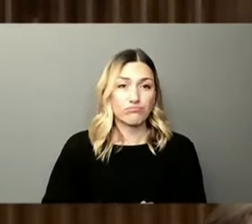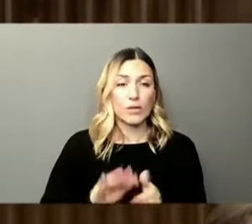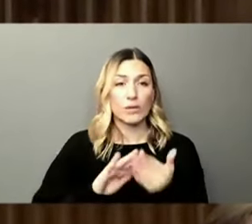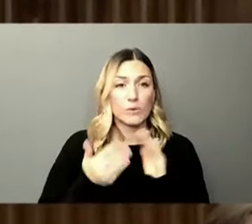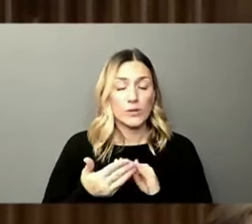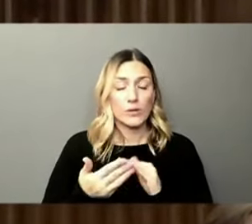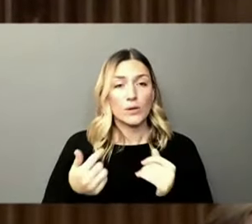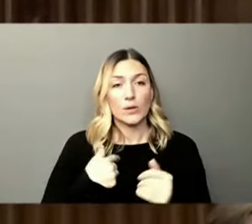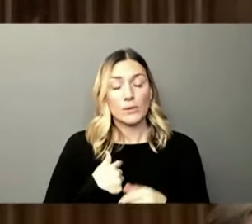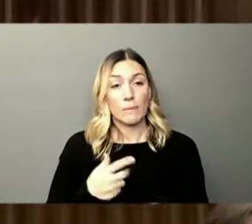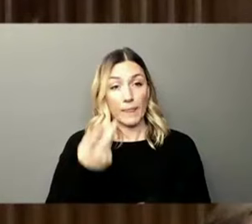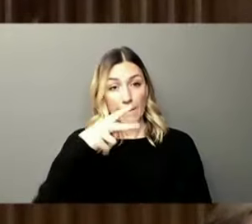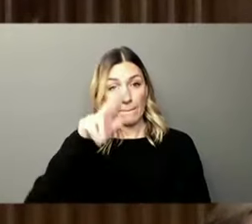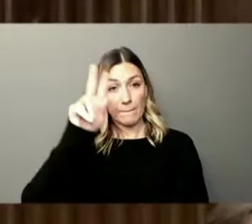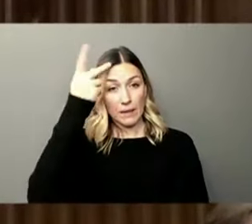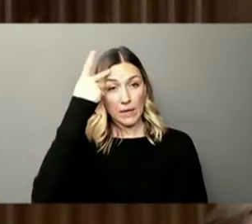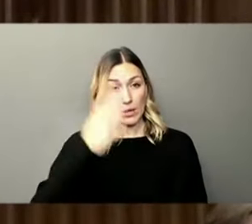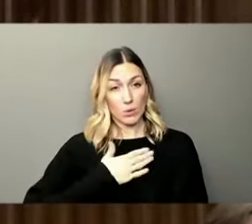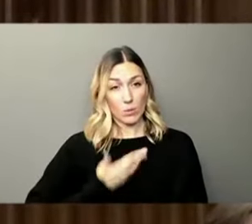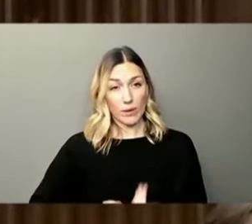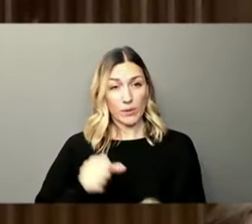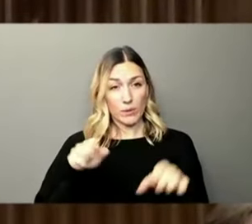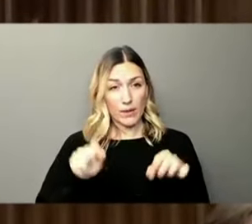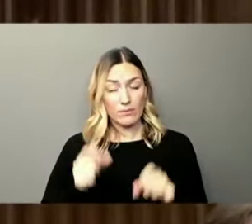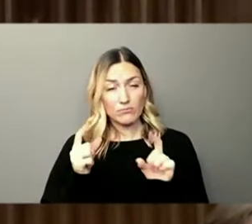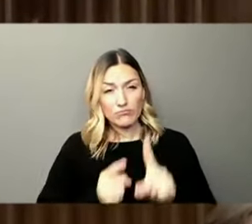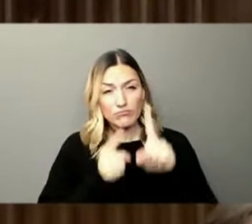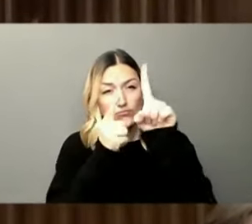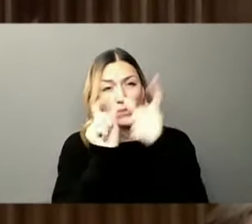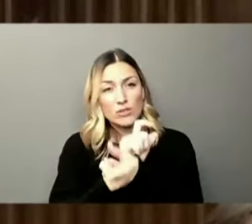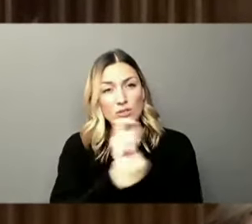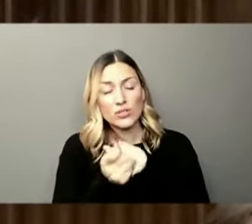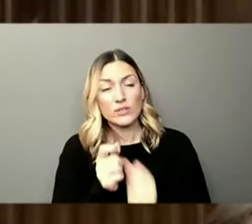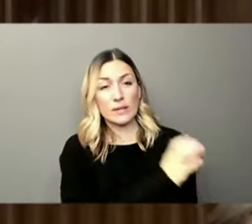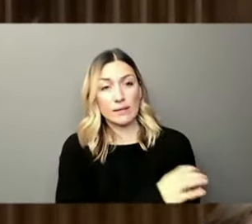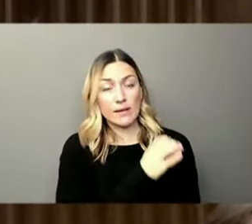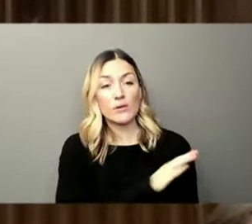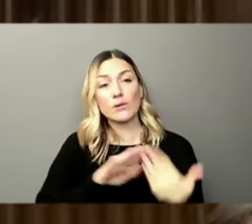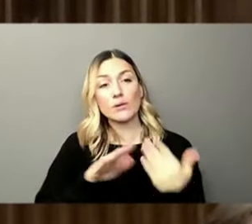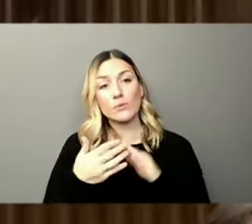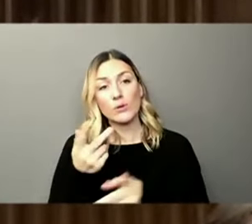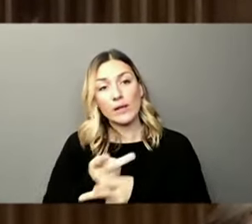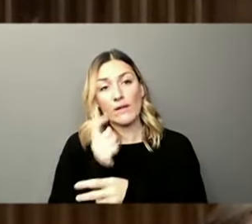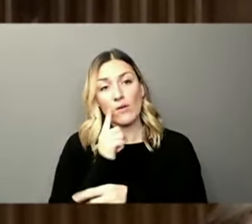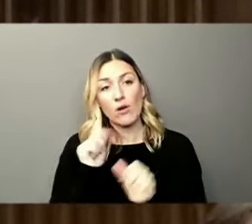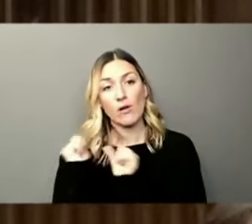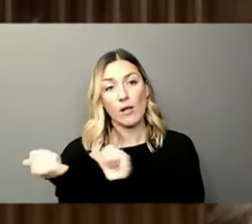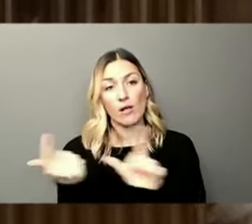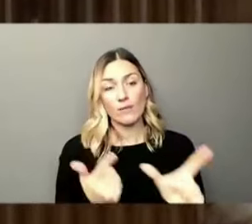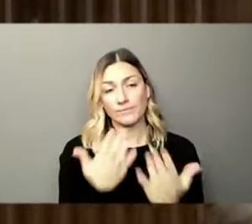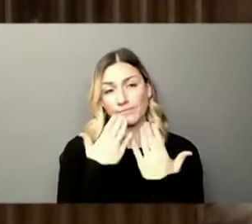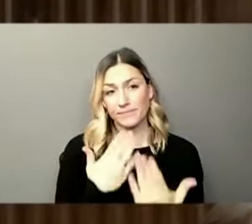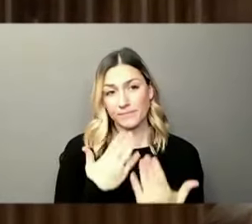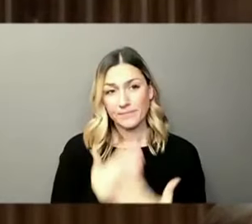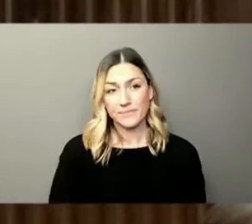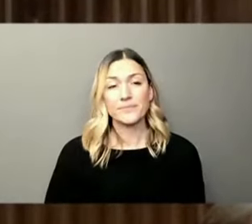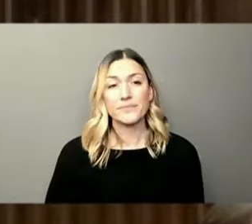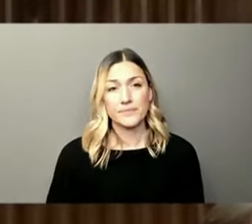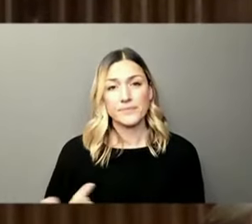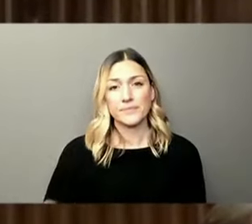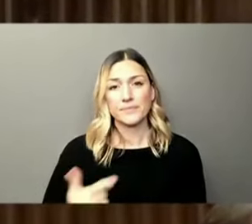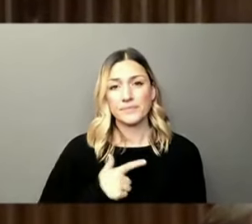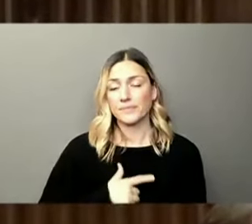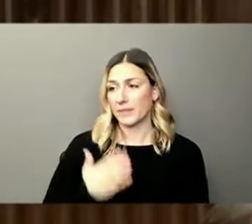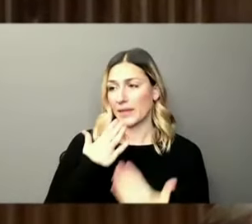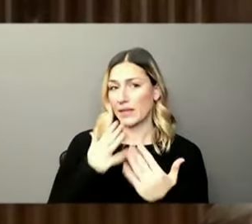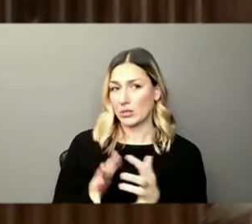political will, we can fund a long COVID moonshot that transforms clinical and community care for all of us. Thank you. Ms. Vasquez, thank you very